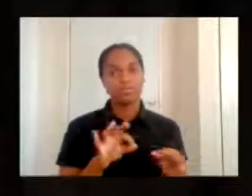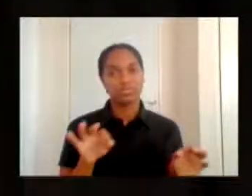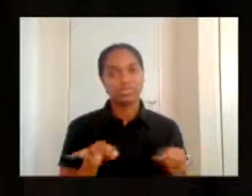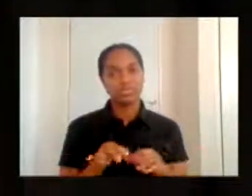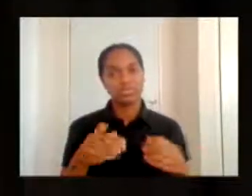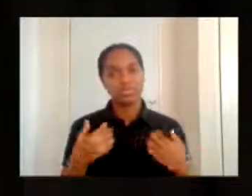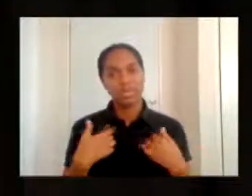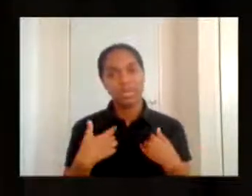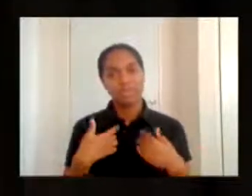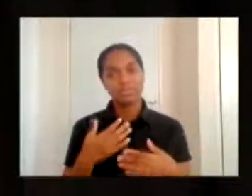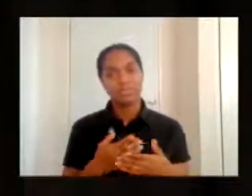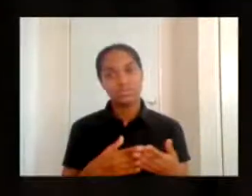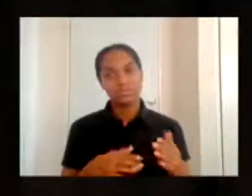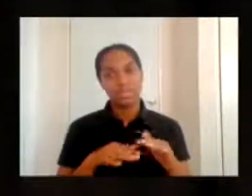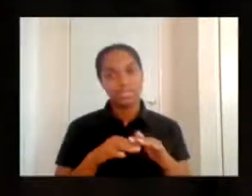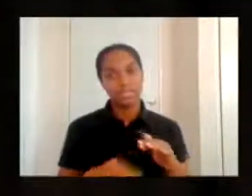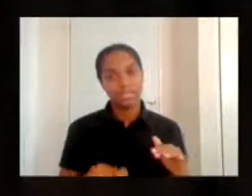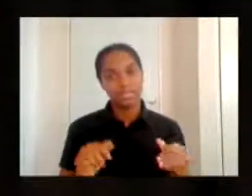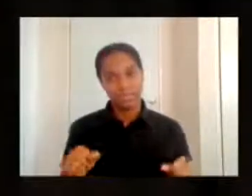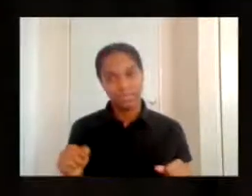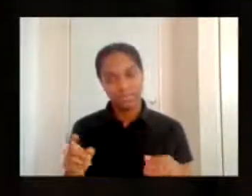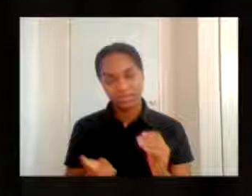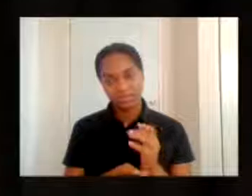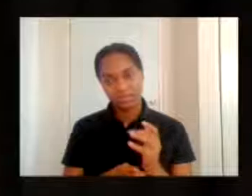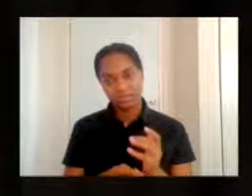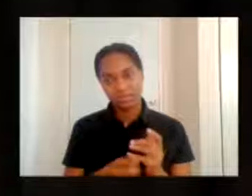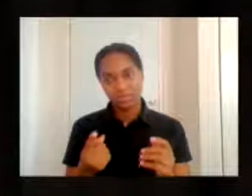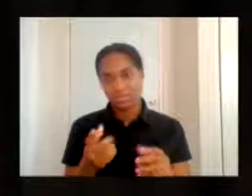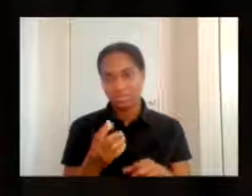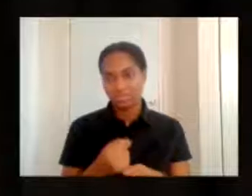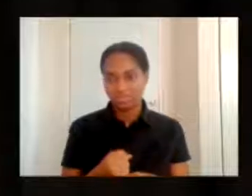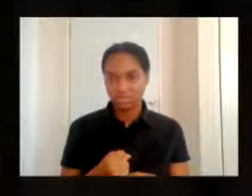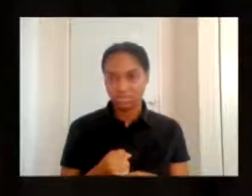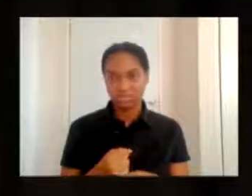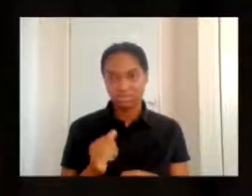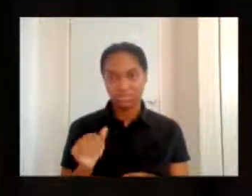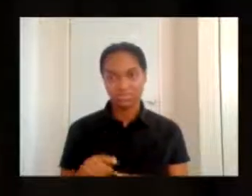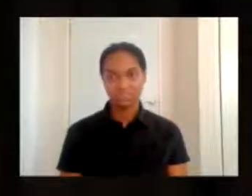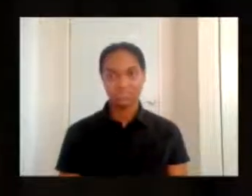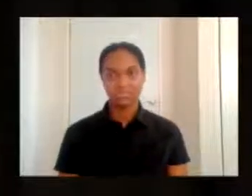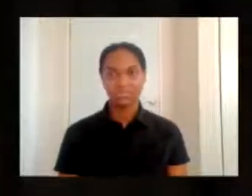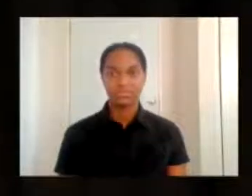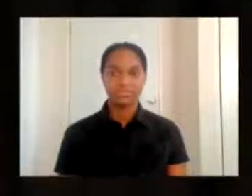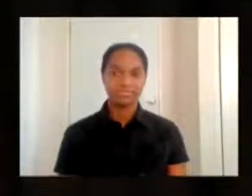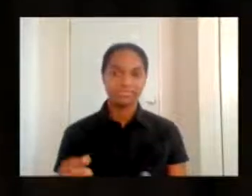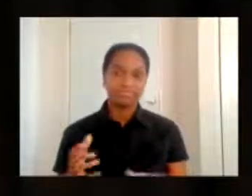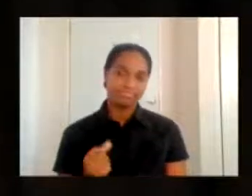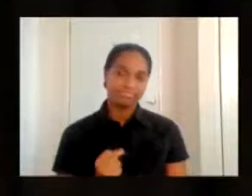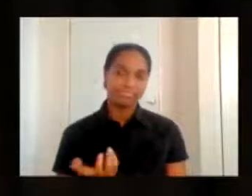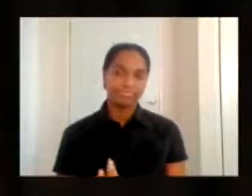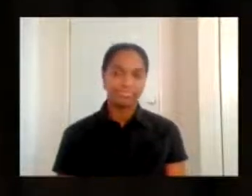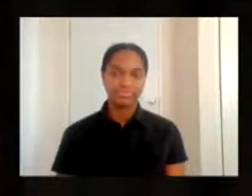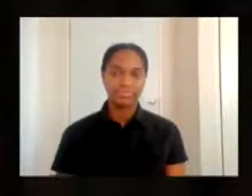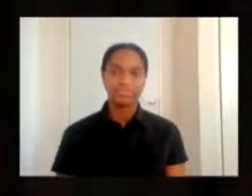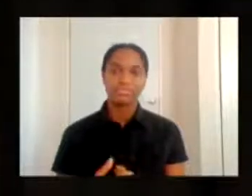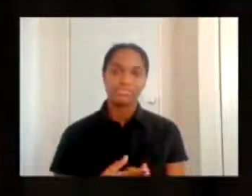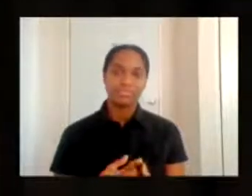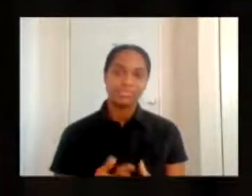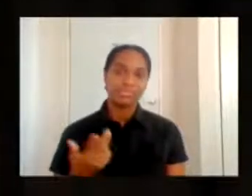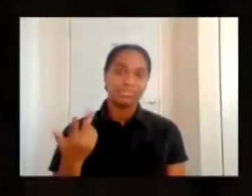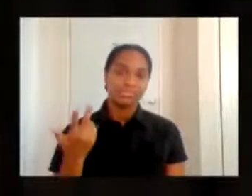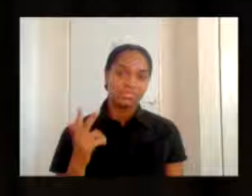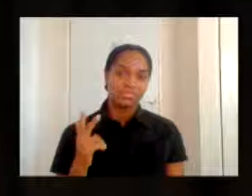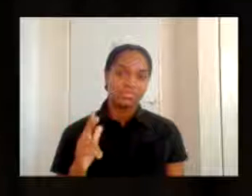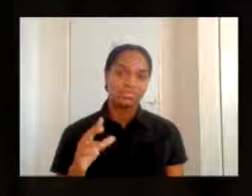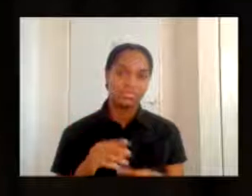some less capable devices only take the evens, in a nutshell. And then the third